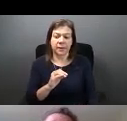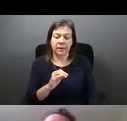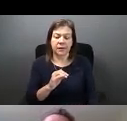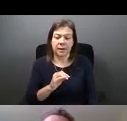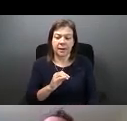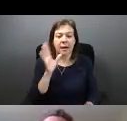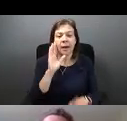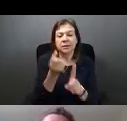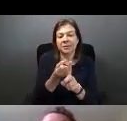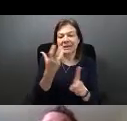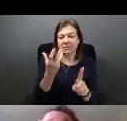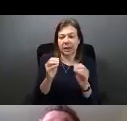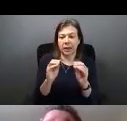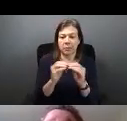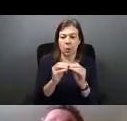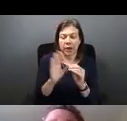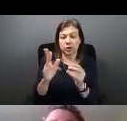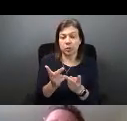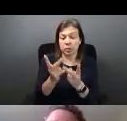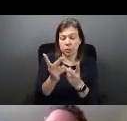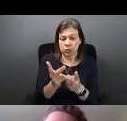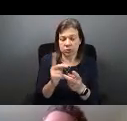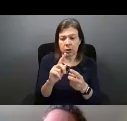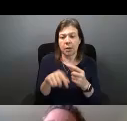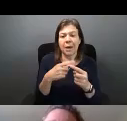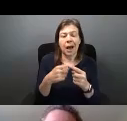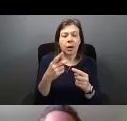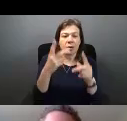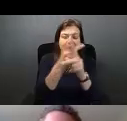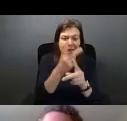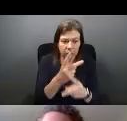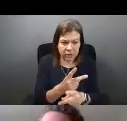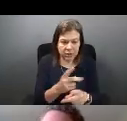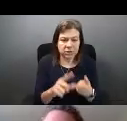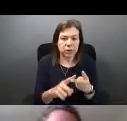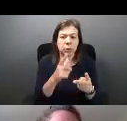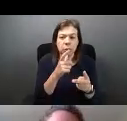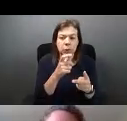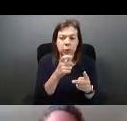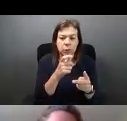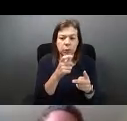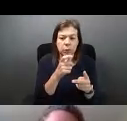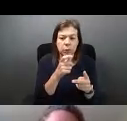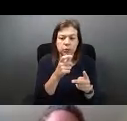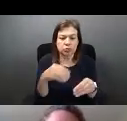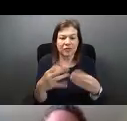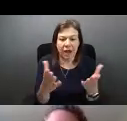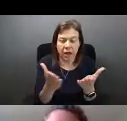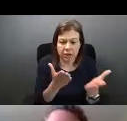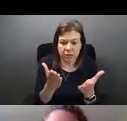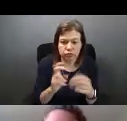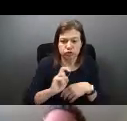explain a little bit in your proposal about the calculation and who's the transportation